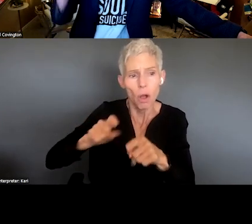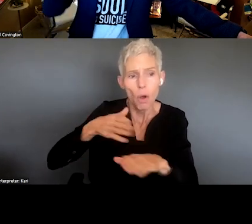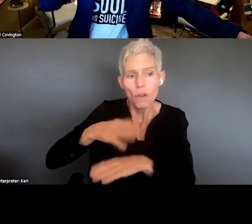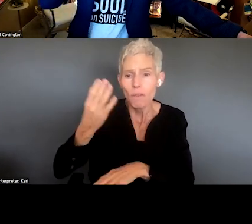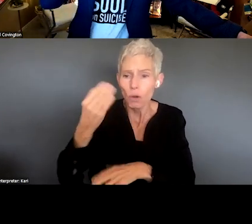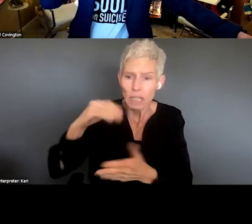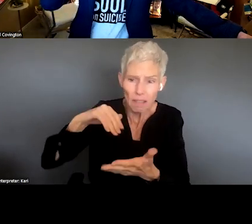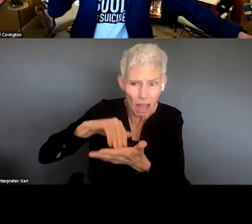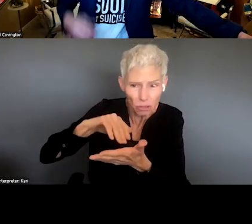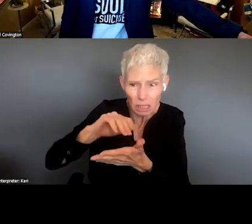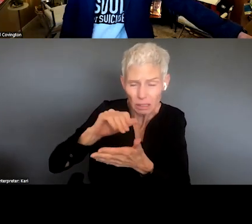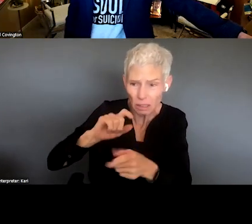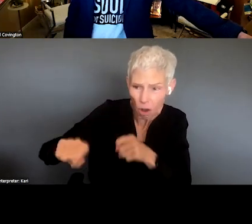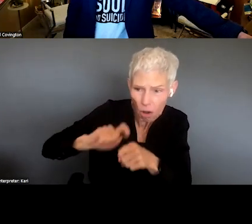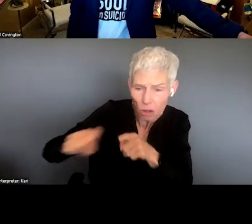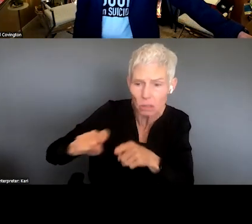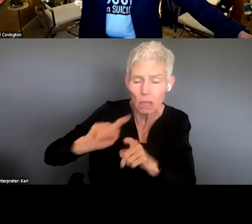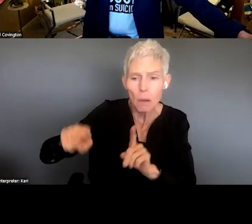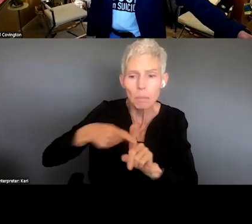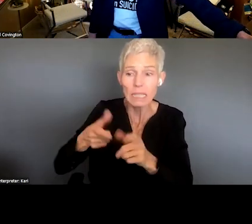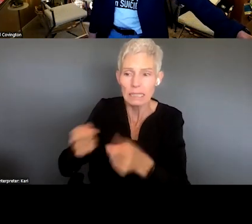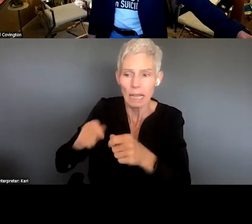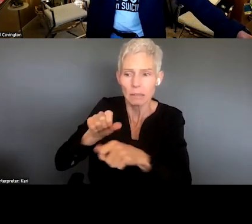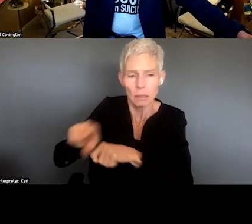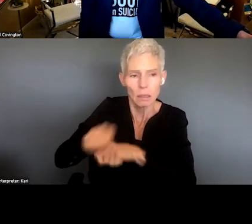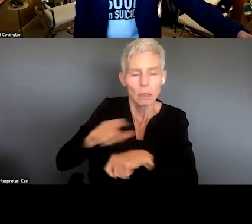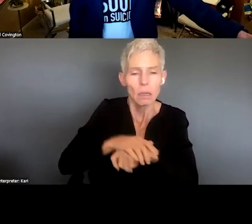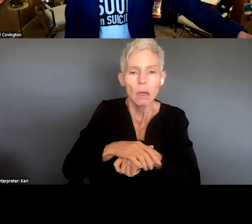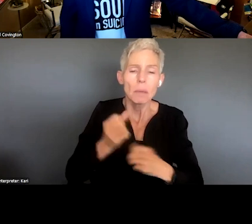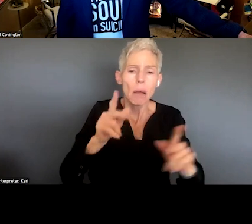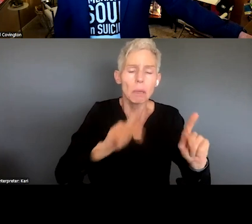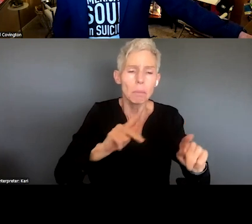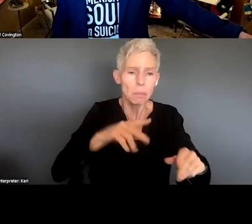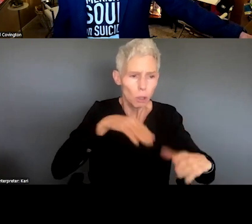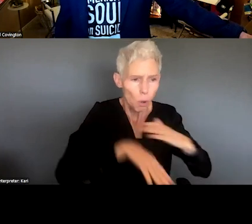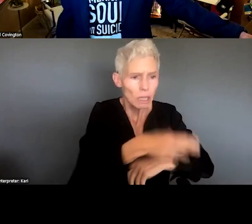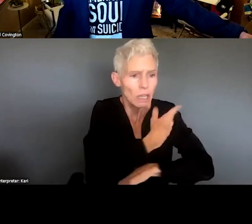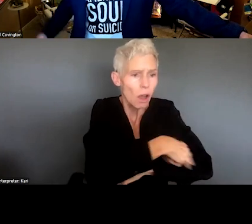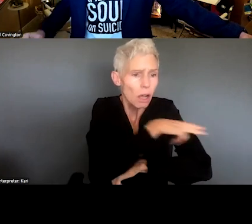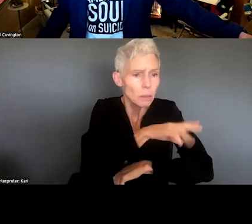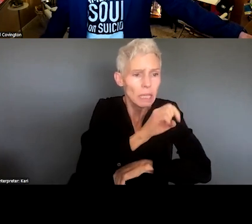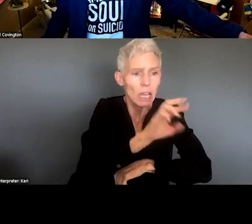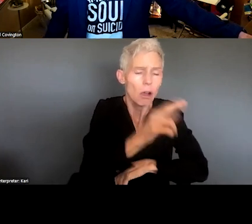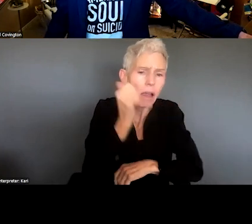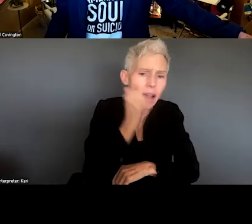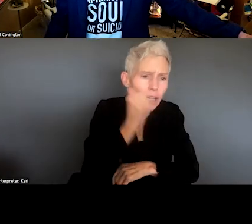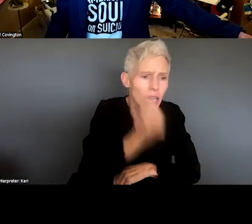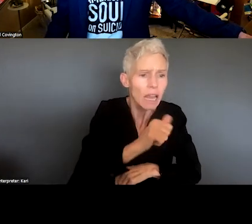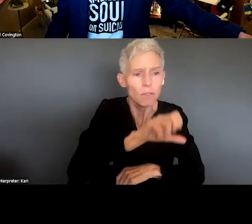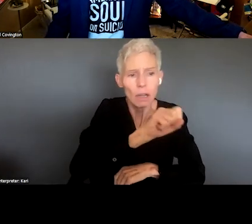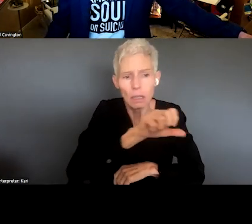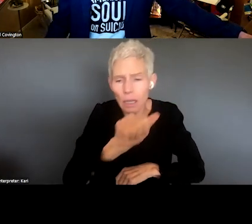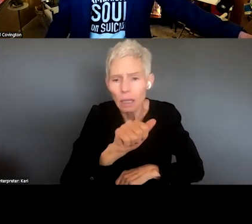growing. But how many people are in the hospital ER every day for mental health, substance use, and